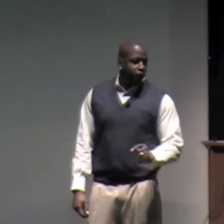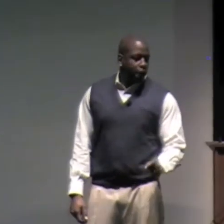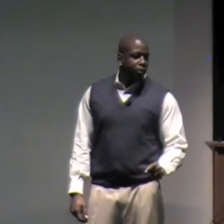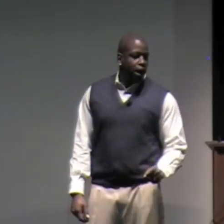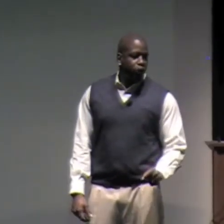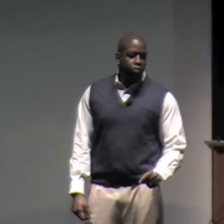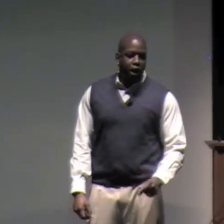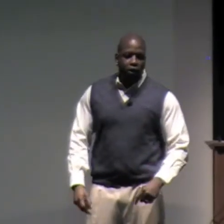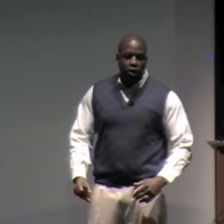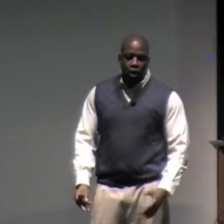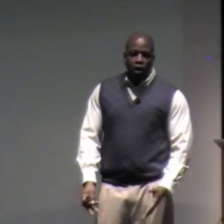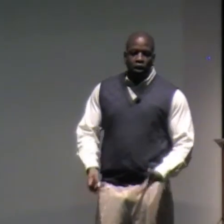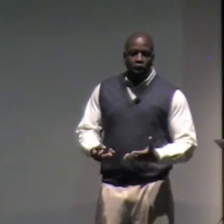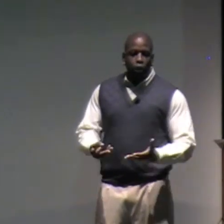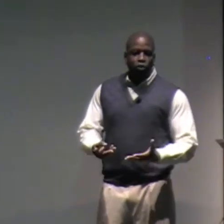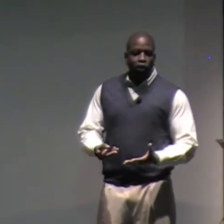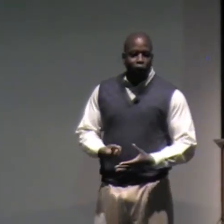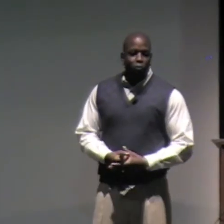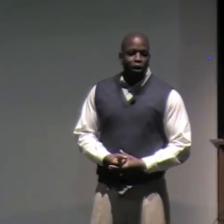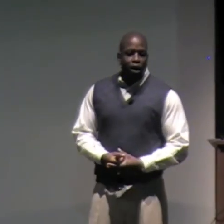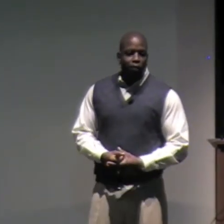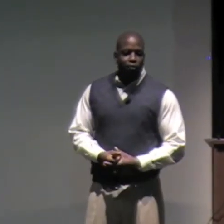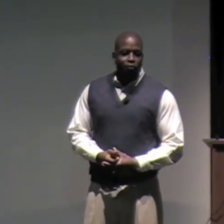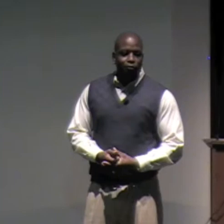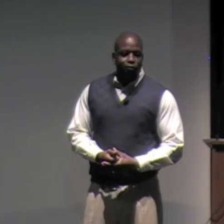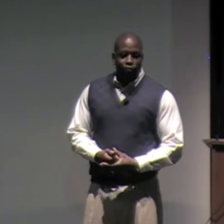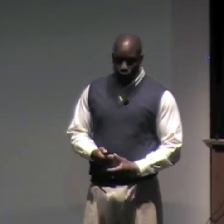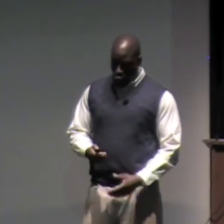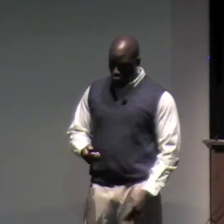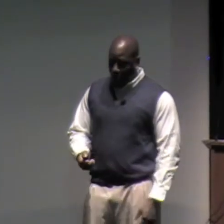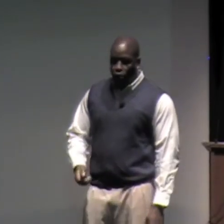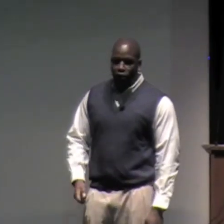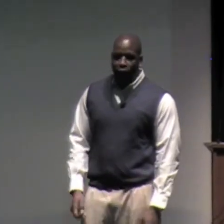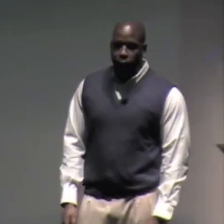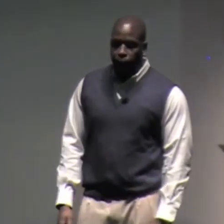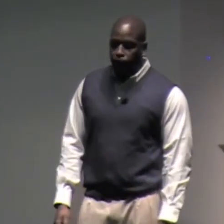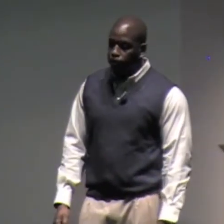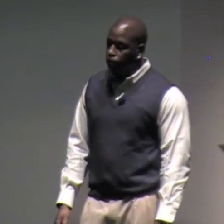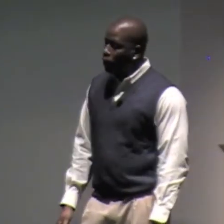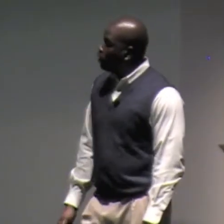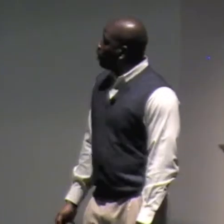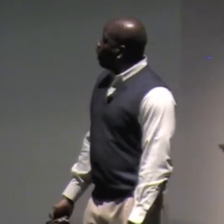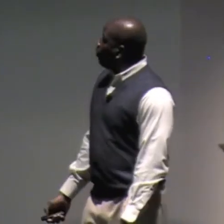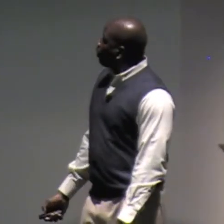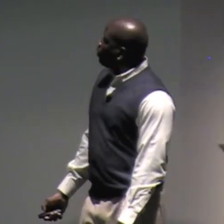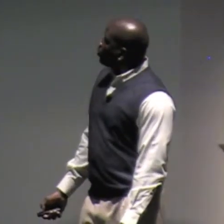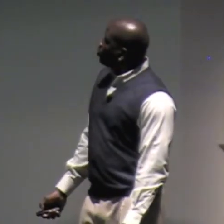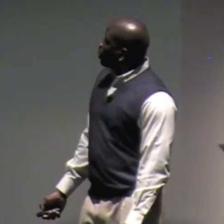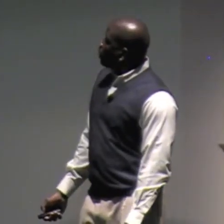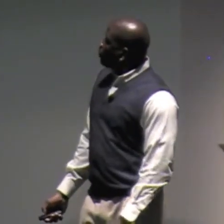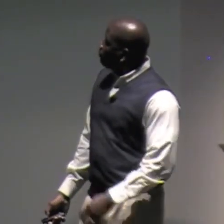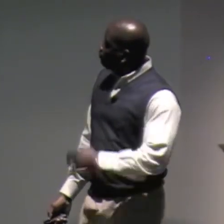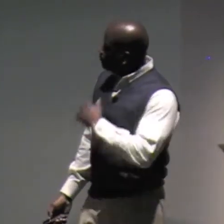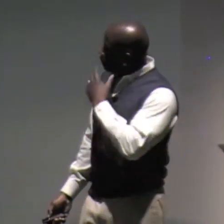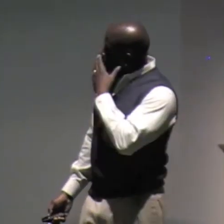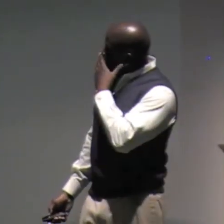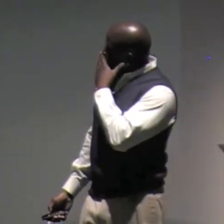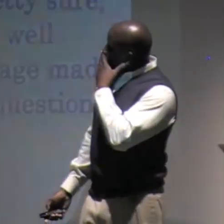Mr. Humphrey, gave me that respect. He helped to lift me up when I was down. I want to quickly